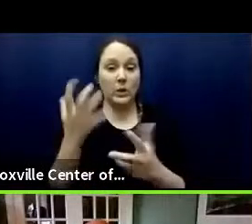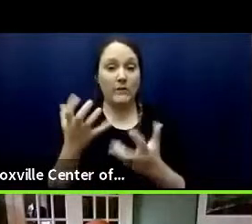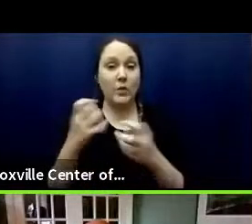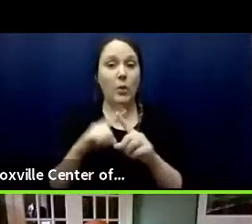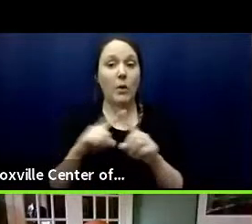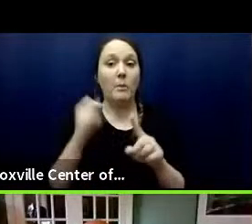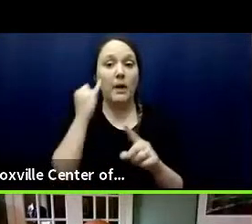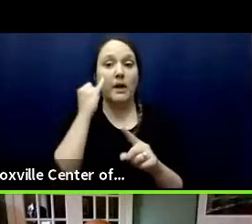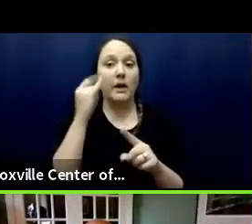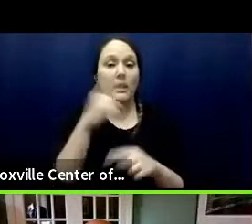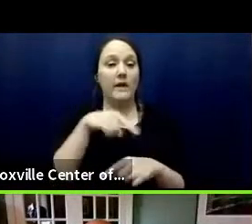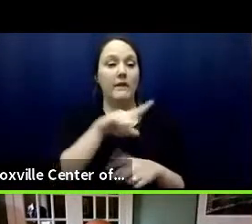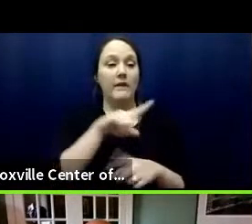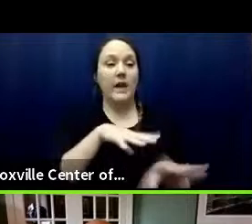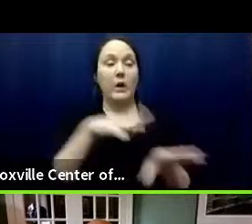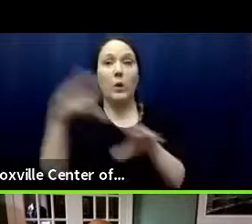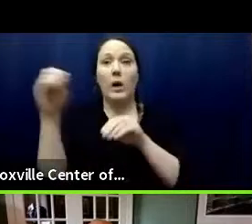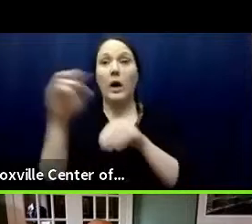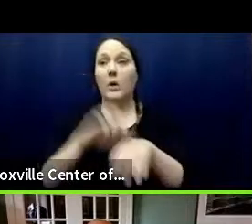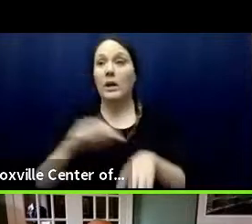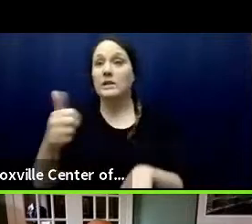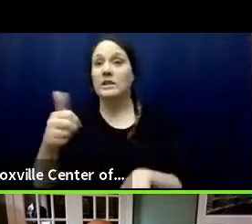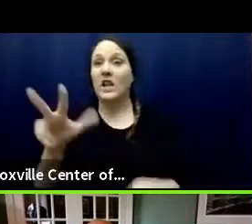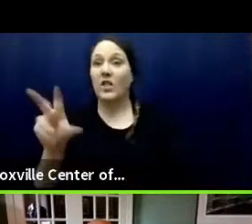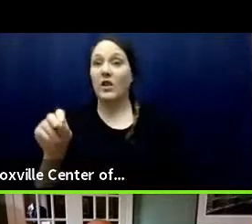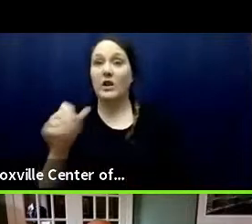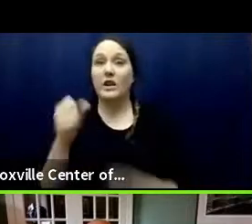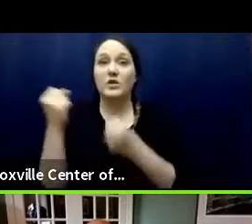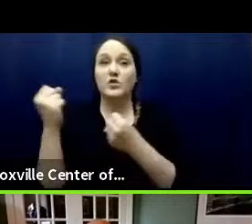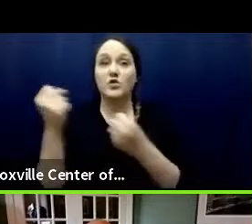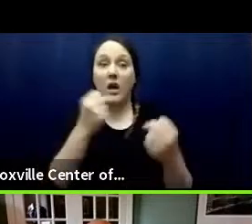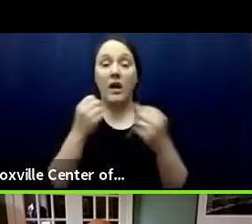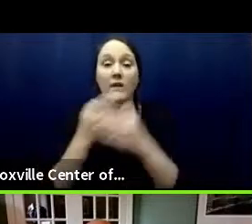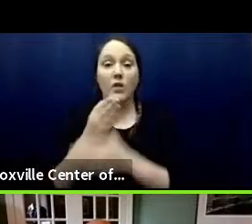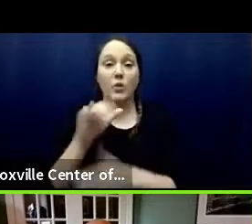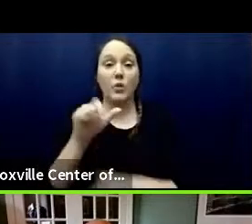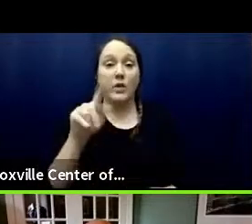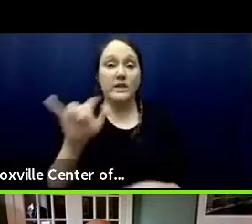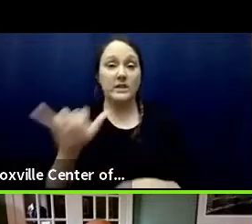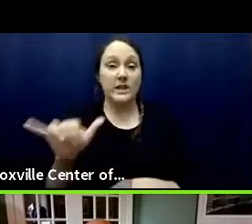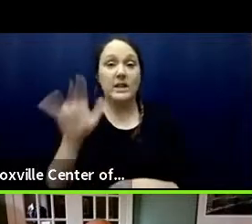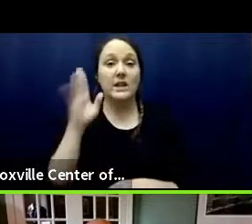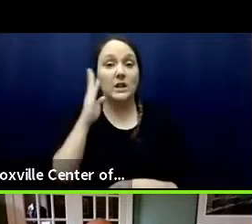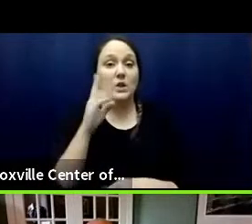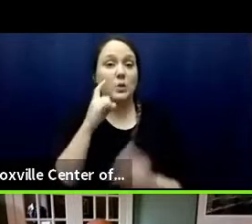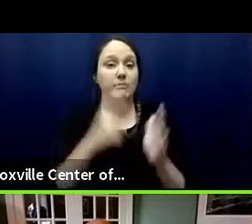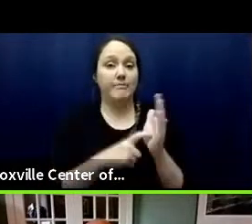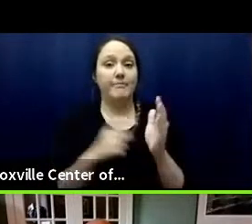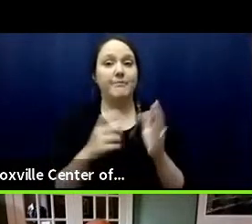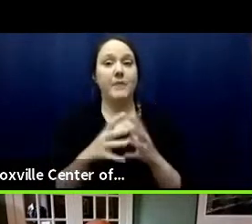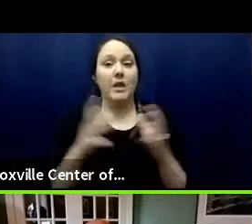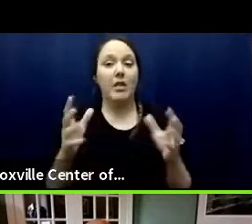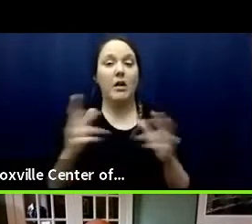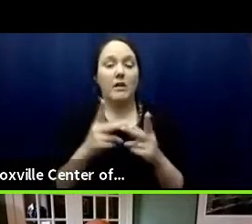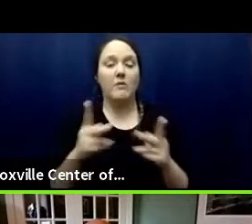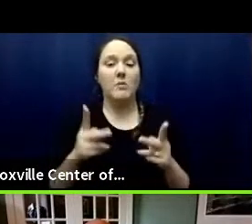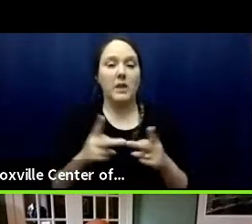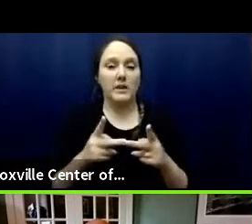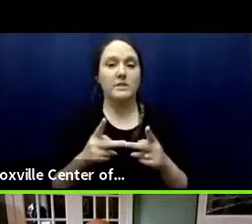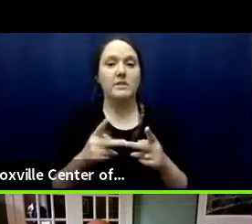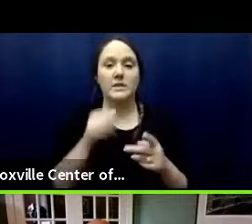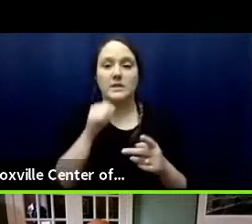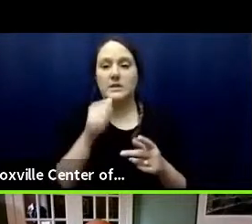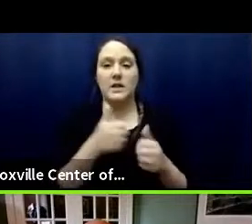this evening at 10:30 and drive in certain areas of our city, you will find a fair number of places